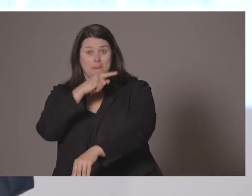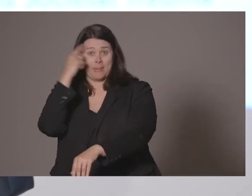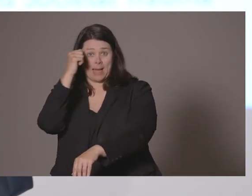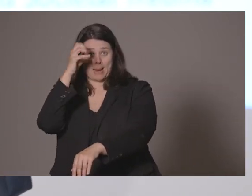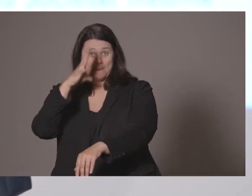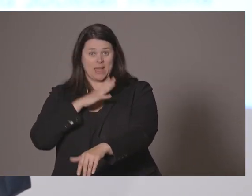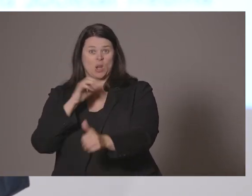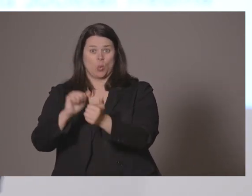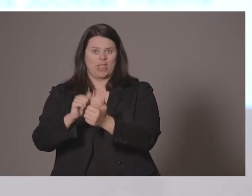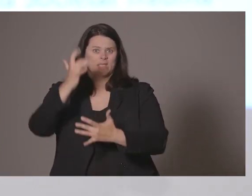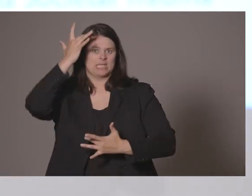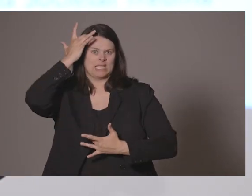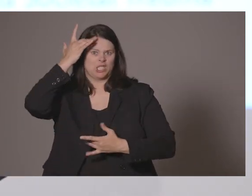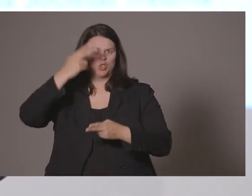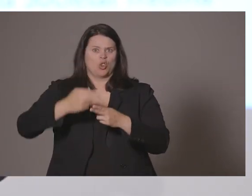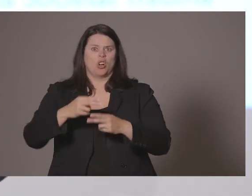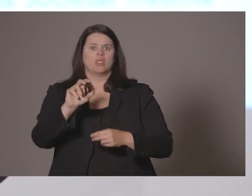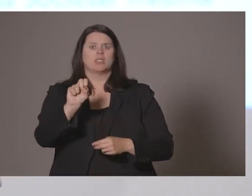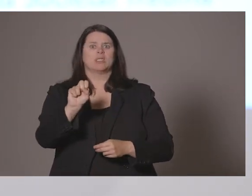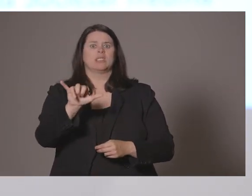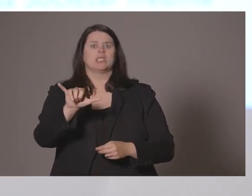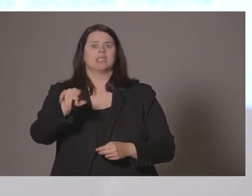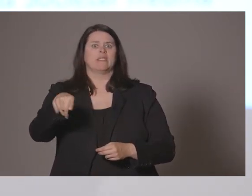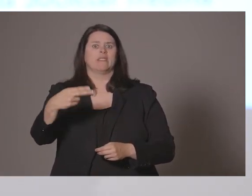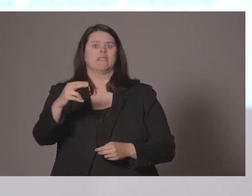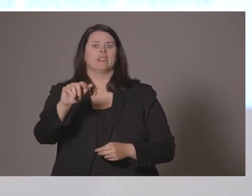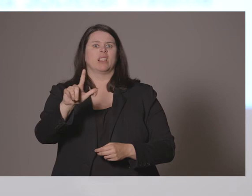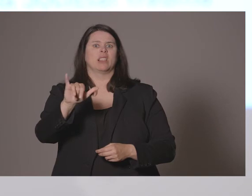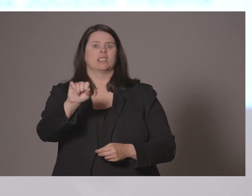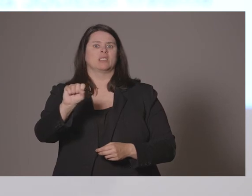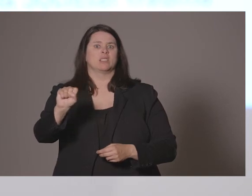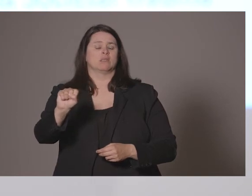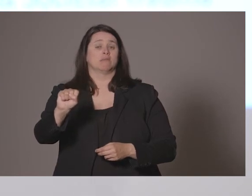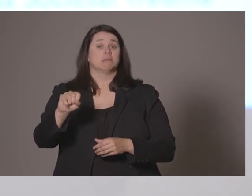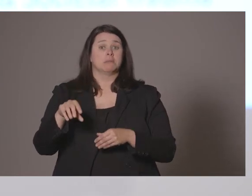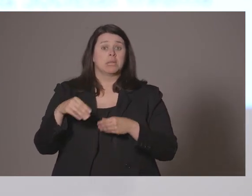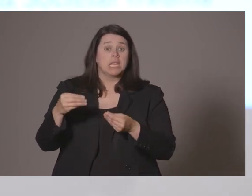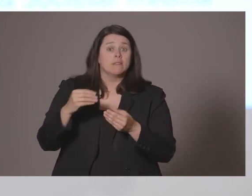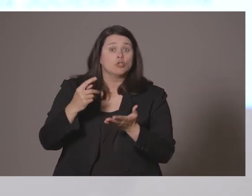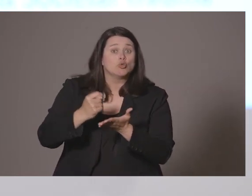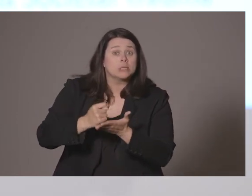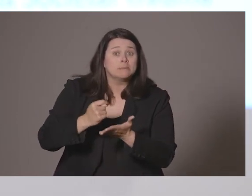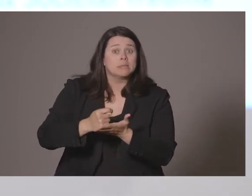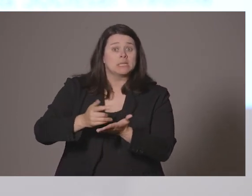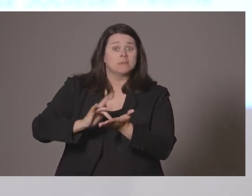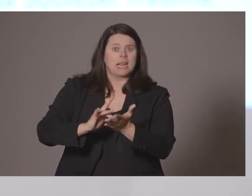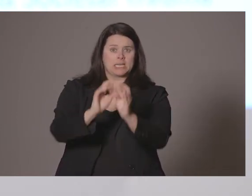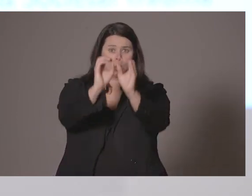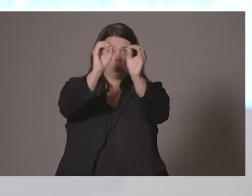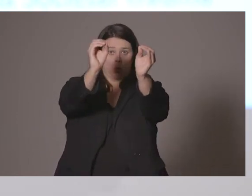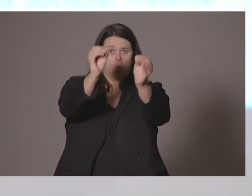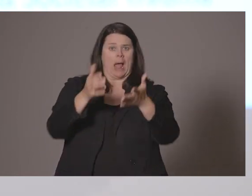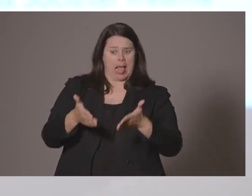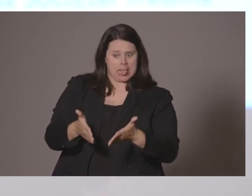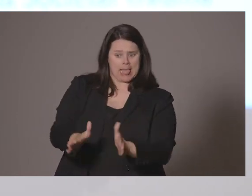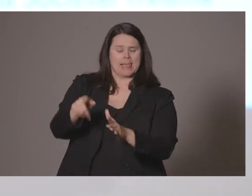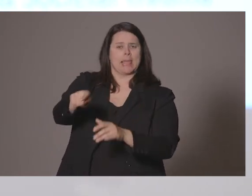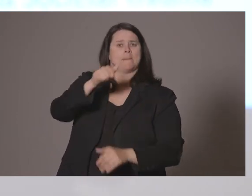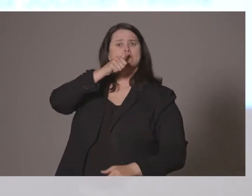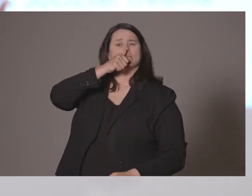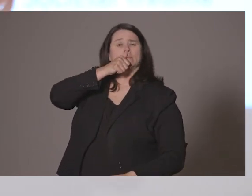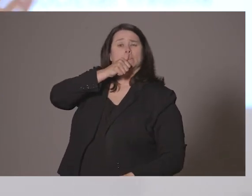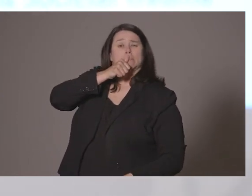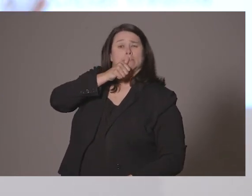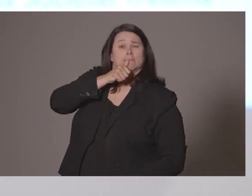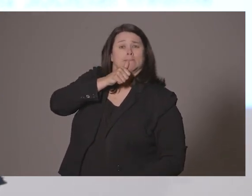its course, not treating them, letting them have the most severe symptoms, right? And that